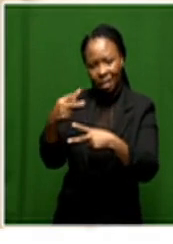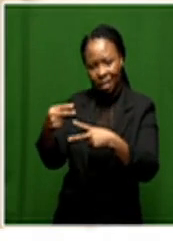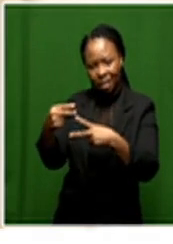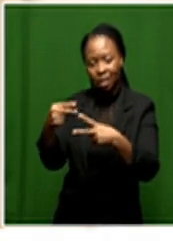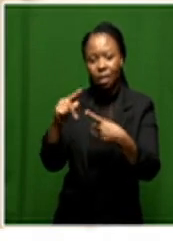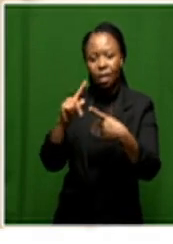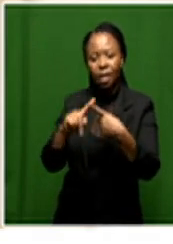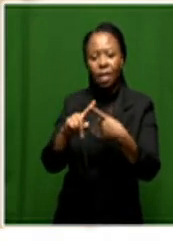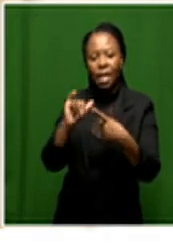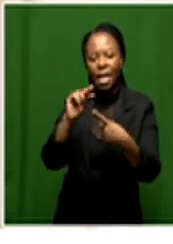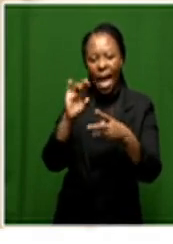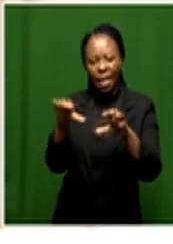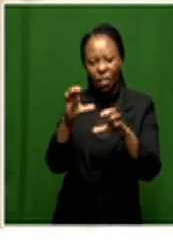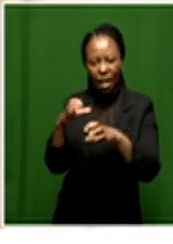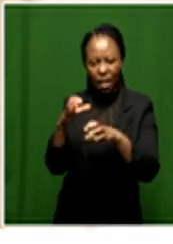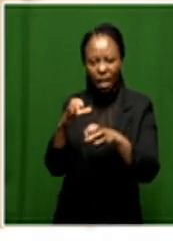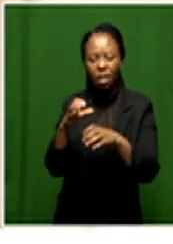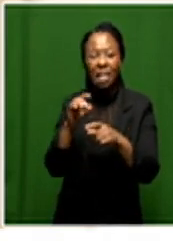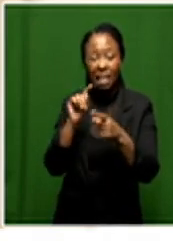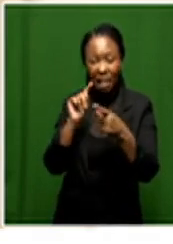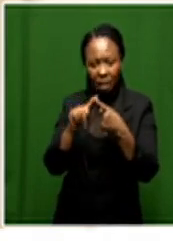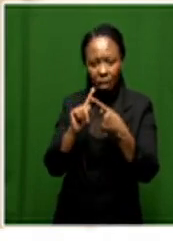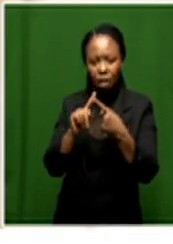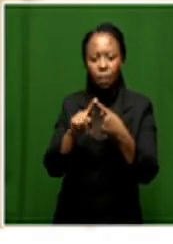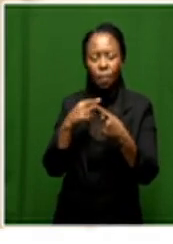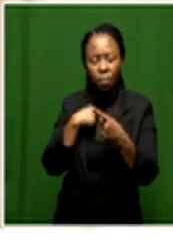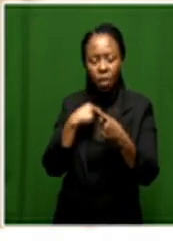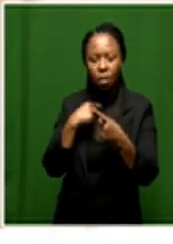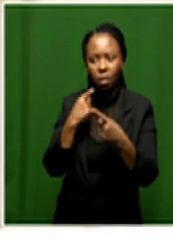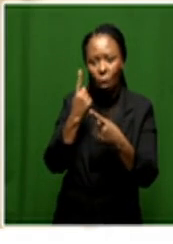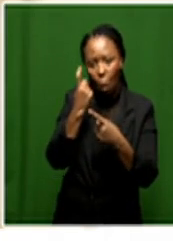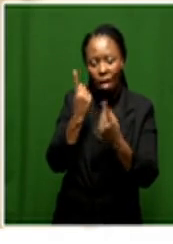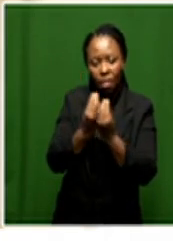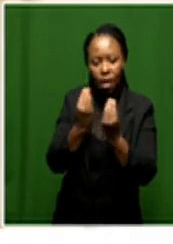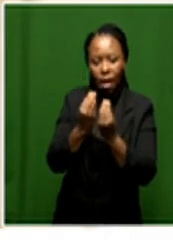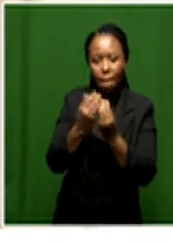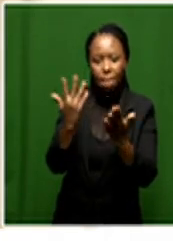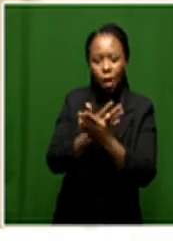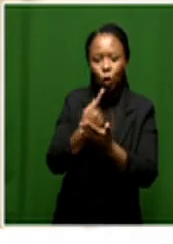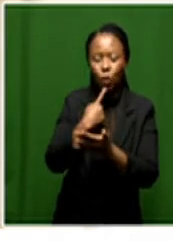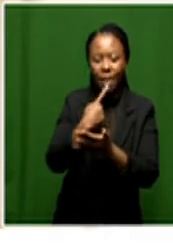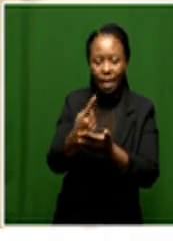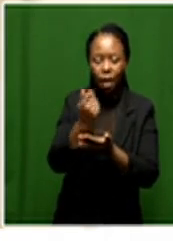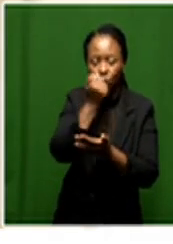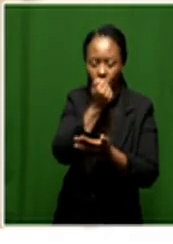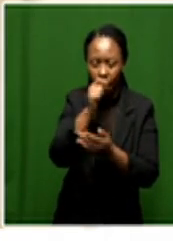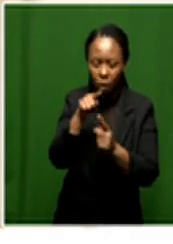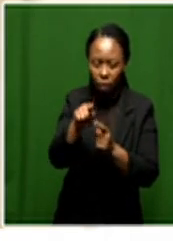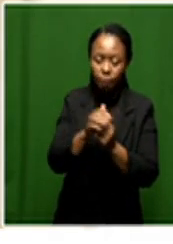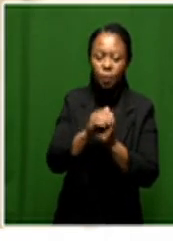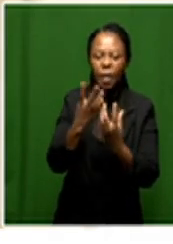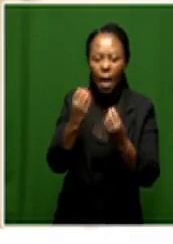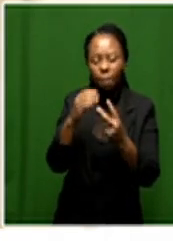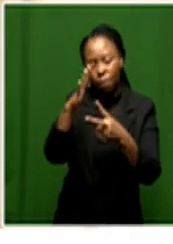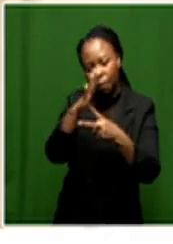inactivated vaccine, which is one thing that I also missed to say, apologies. There's two